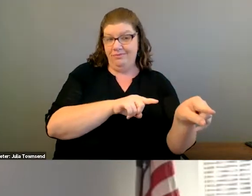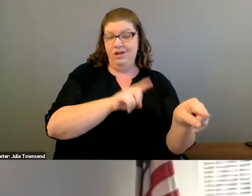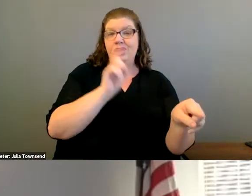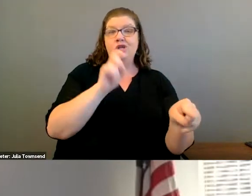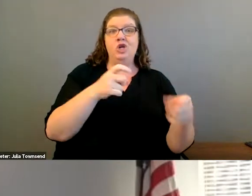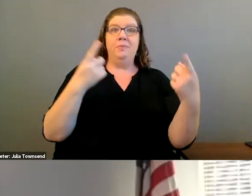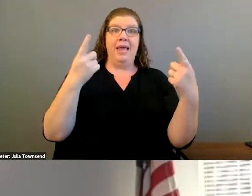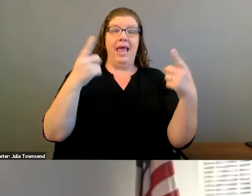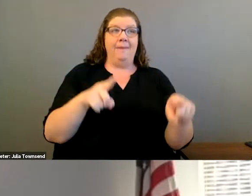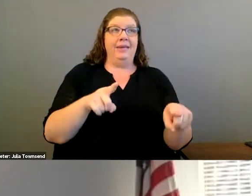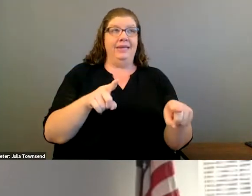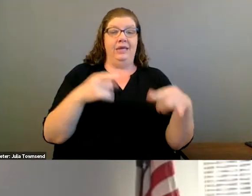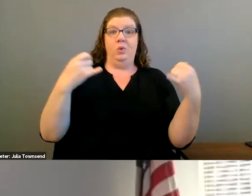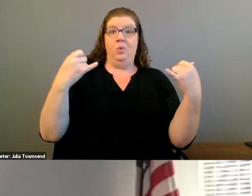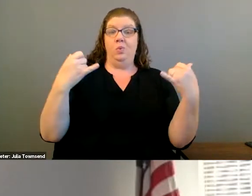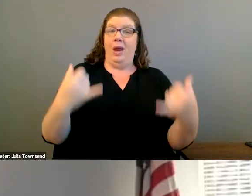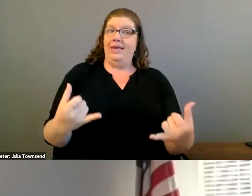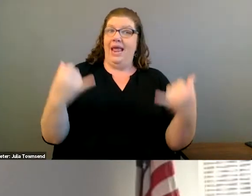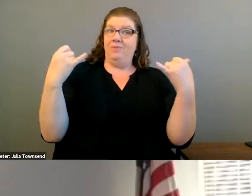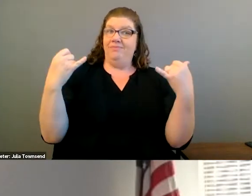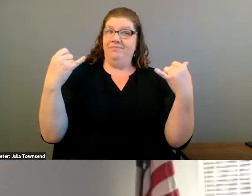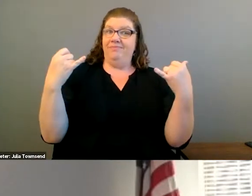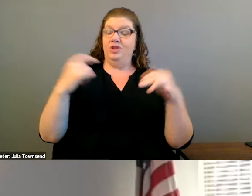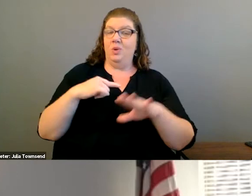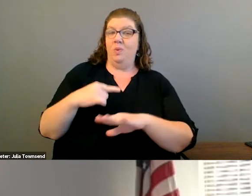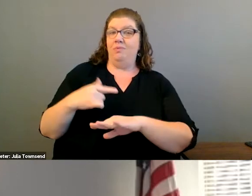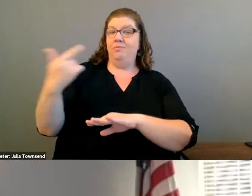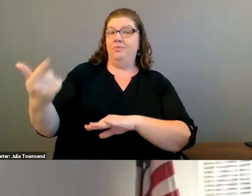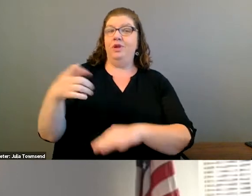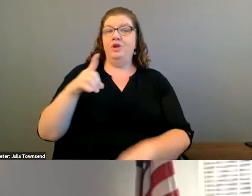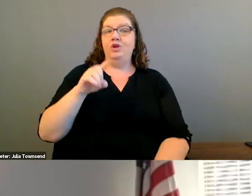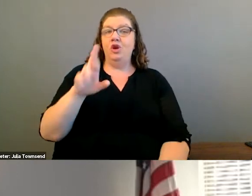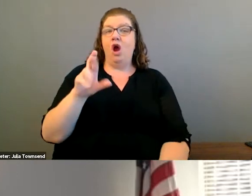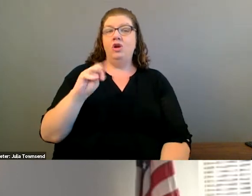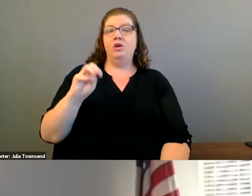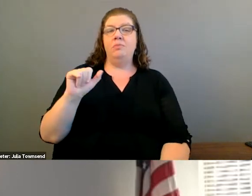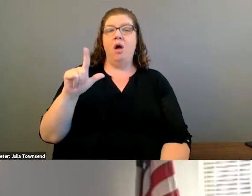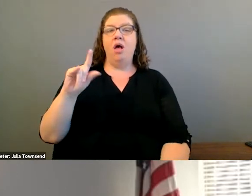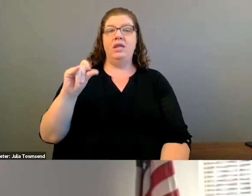happening right about now. So I'll turn it over to Dr. Maldonado.